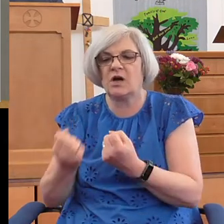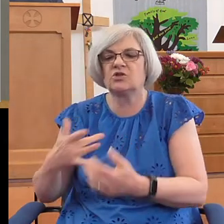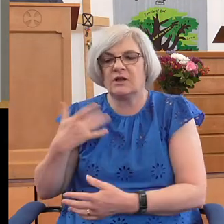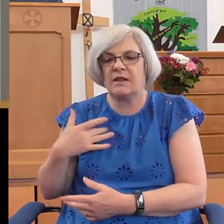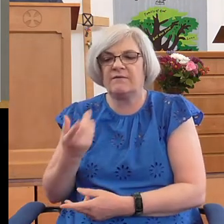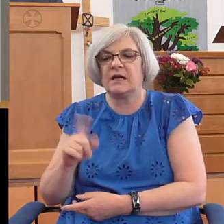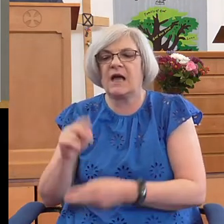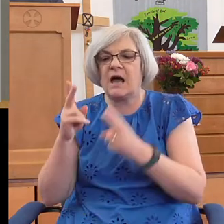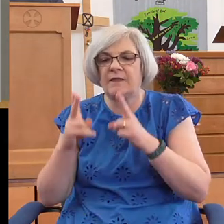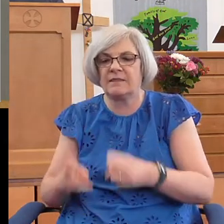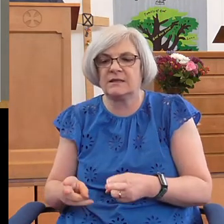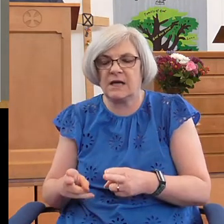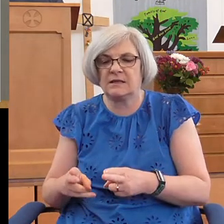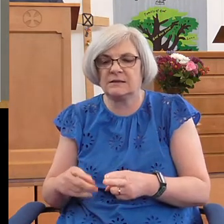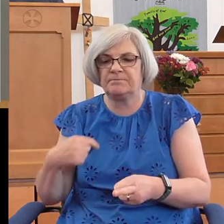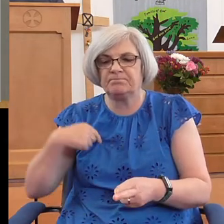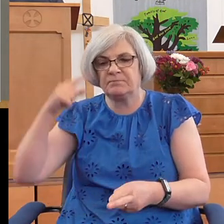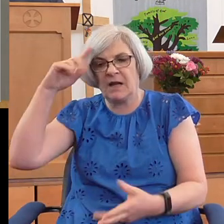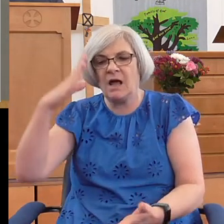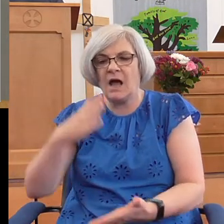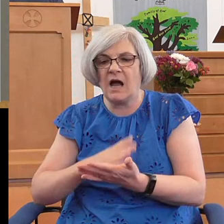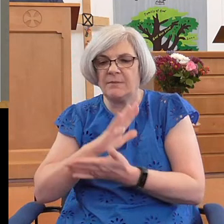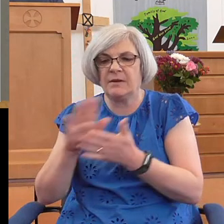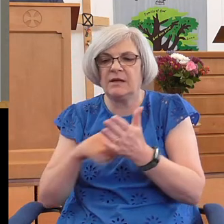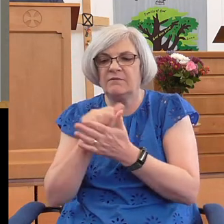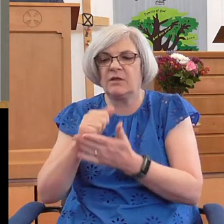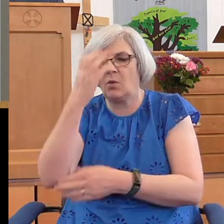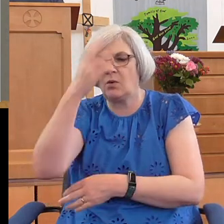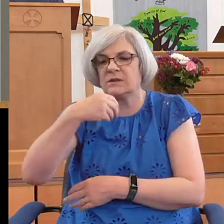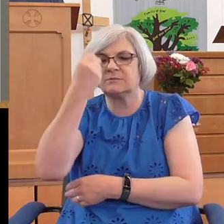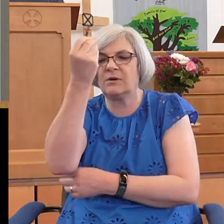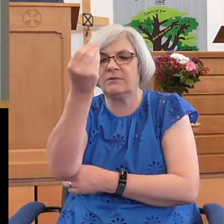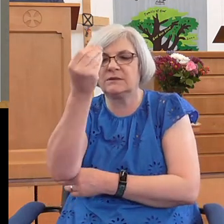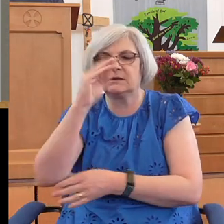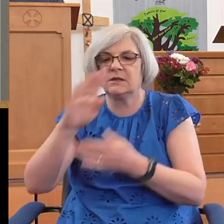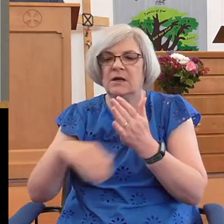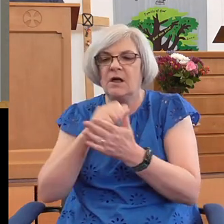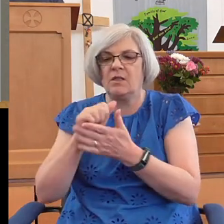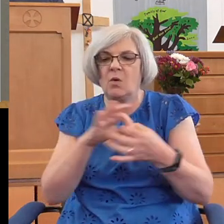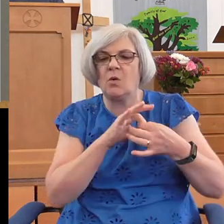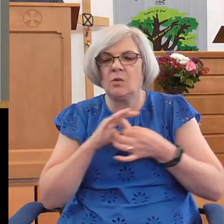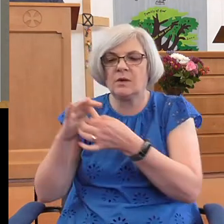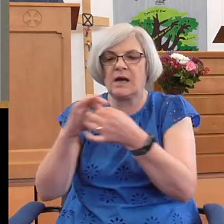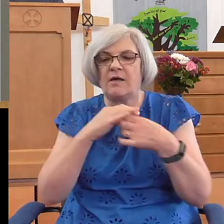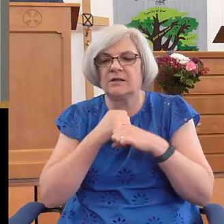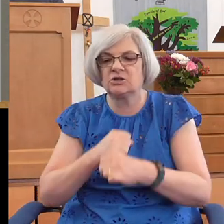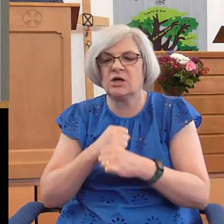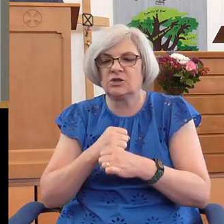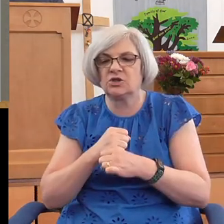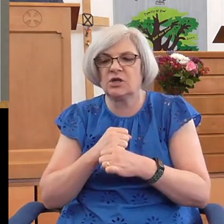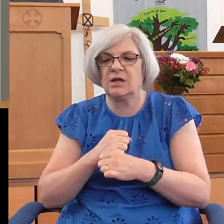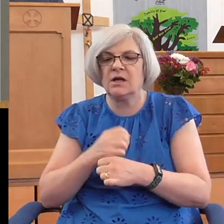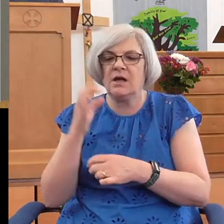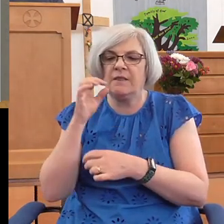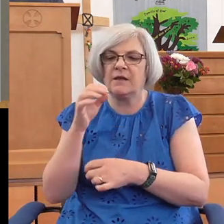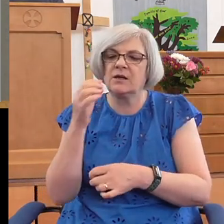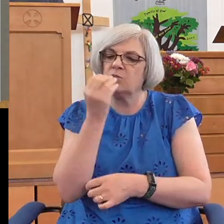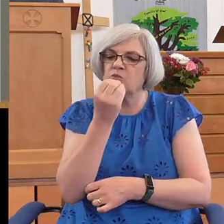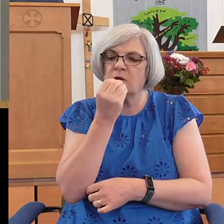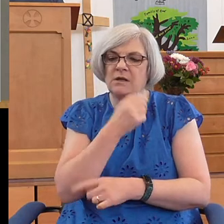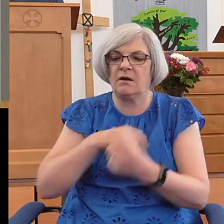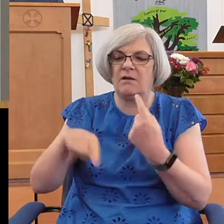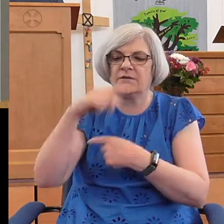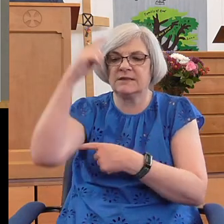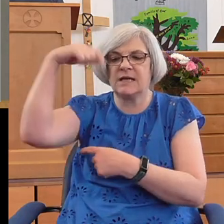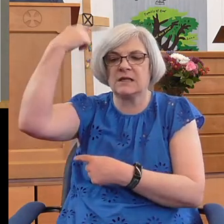to judge the living and the dead. I believe in the Holy Spirit, the Holy Catholic Church, the communion